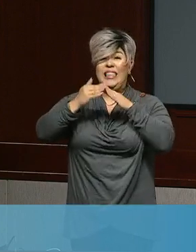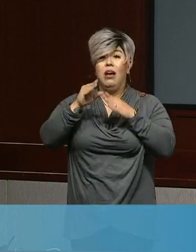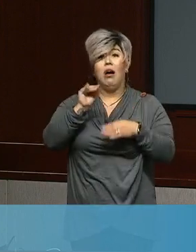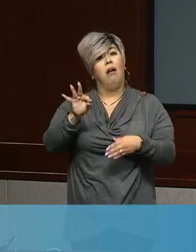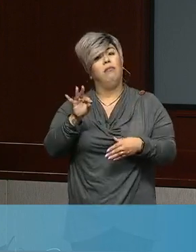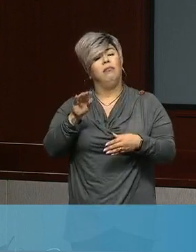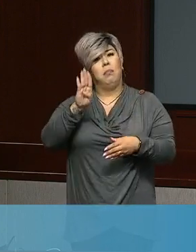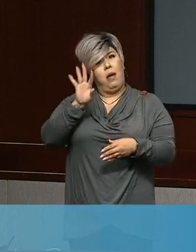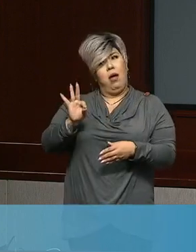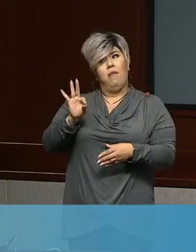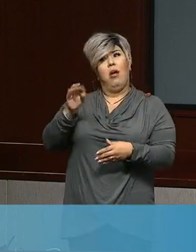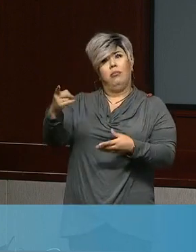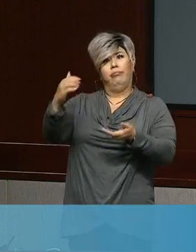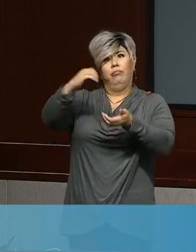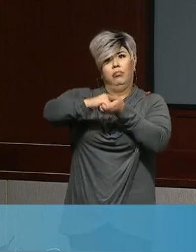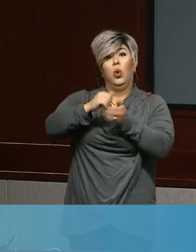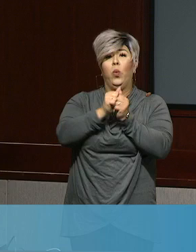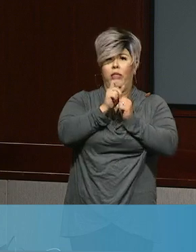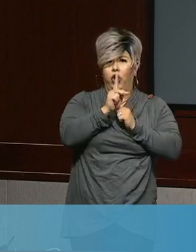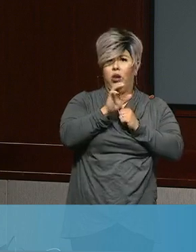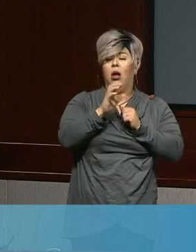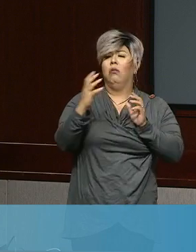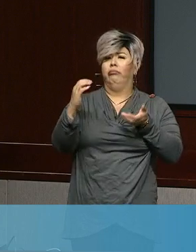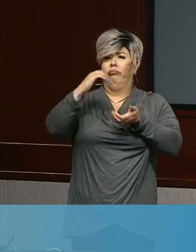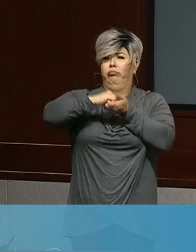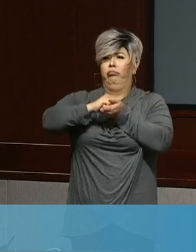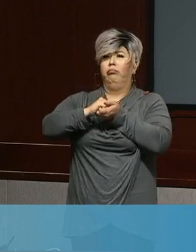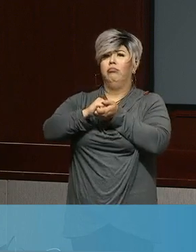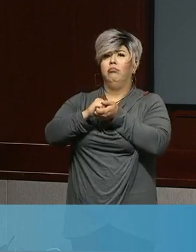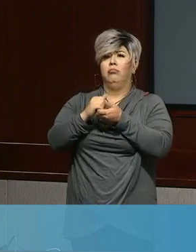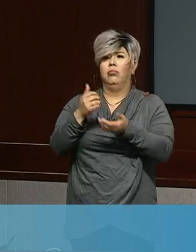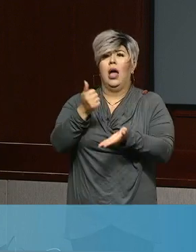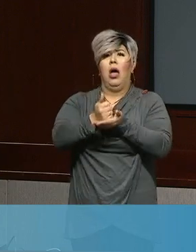us, with the county in addressing this critical need.